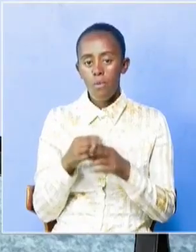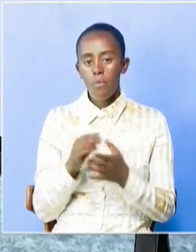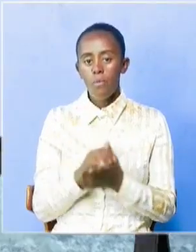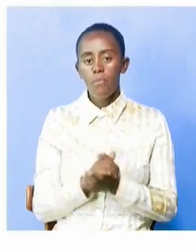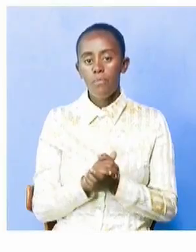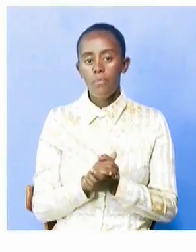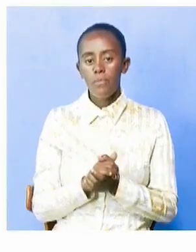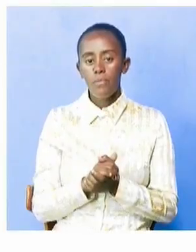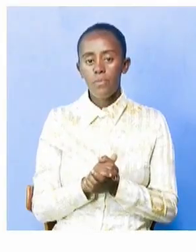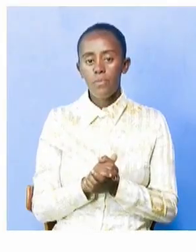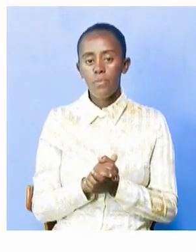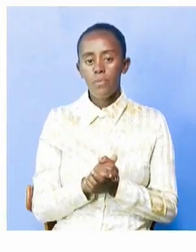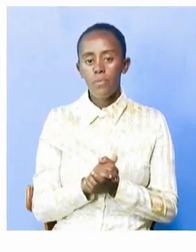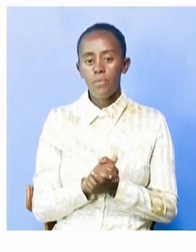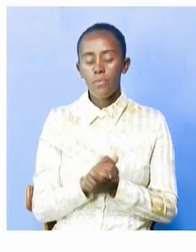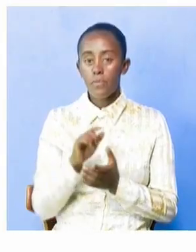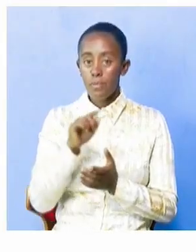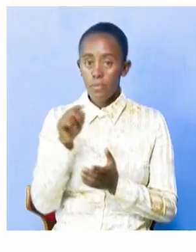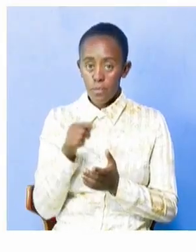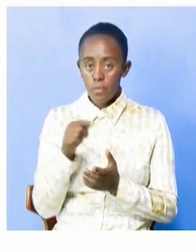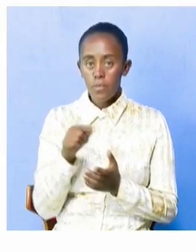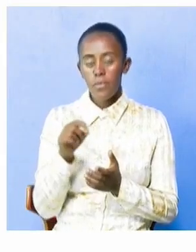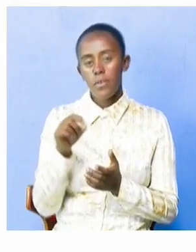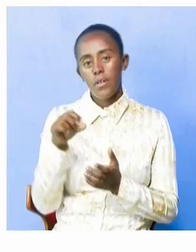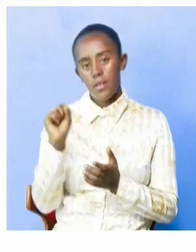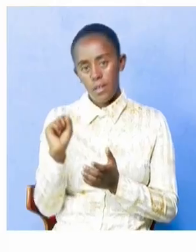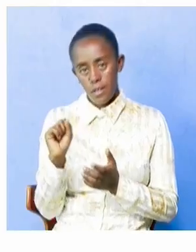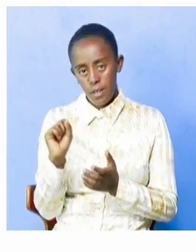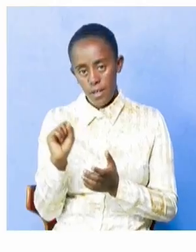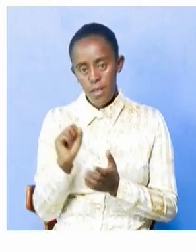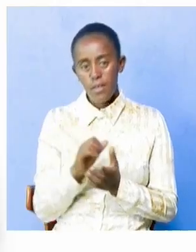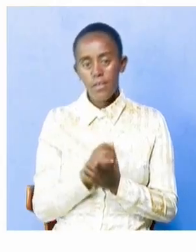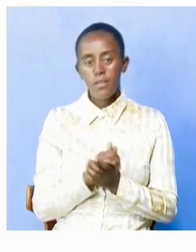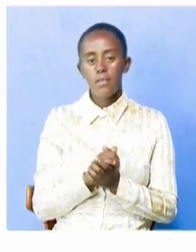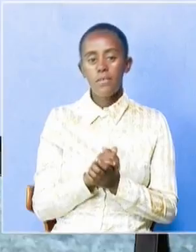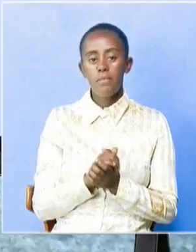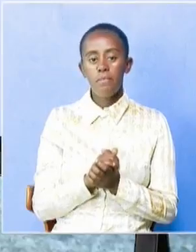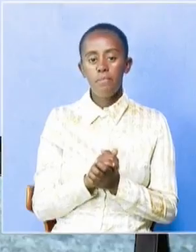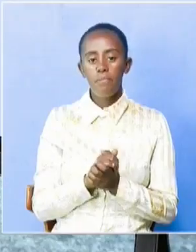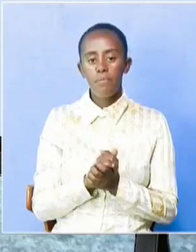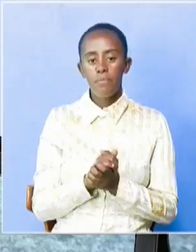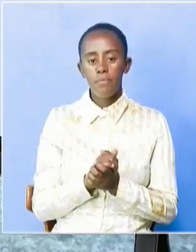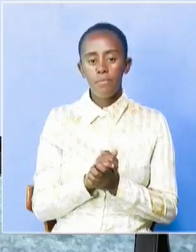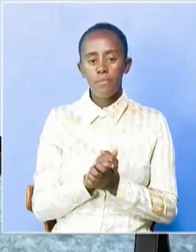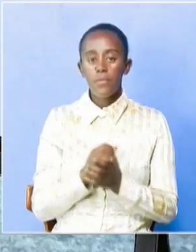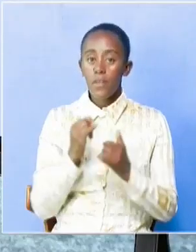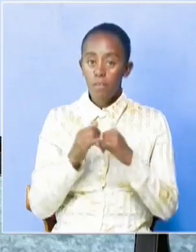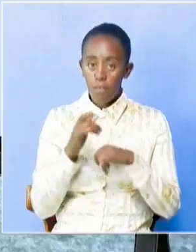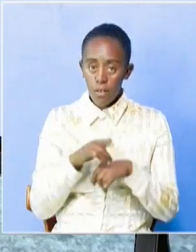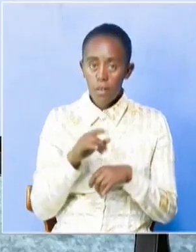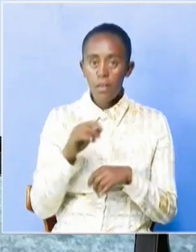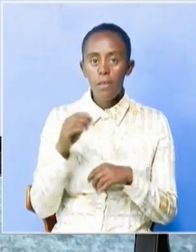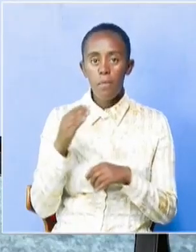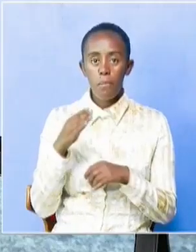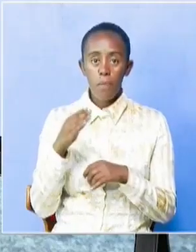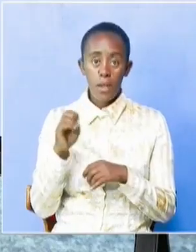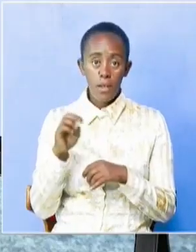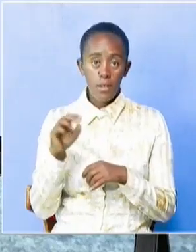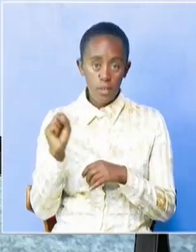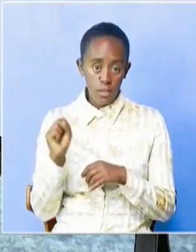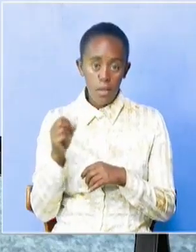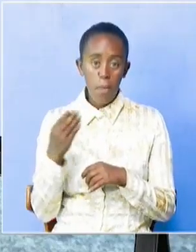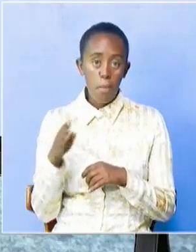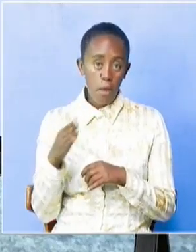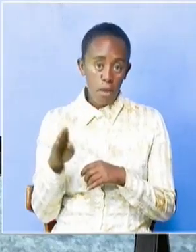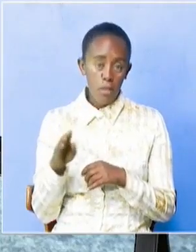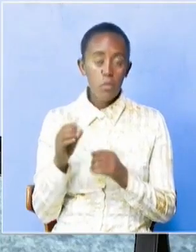show possession, we add apostrophe and then S. Finally, pen. Hence, in this